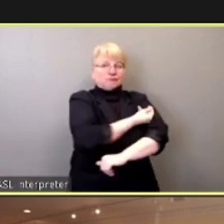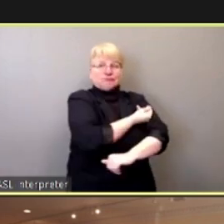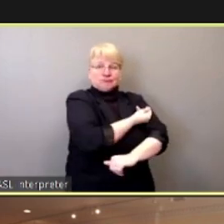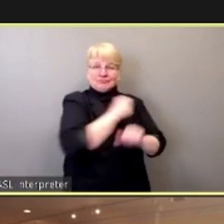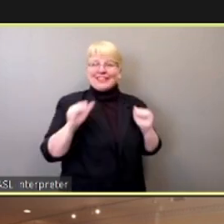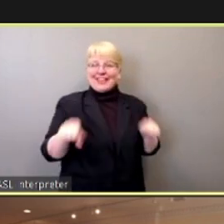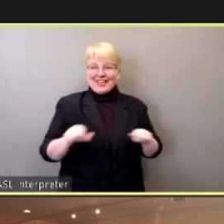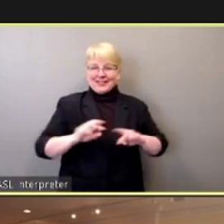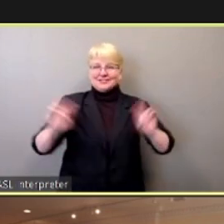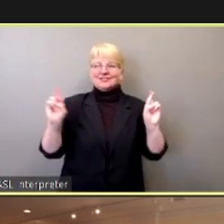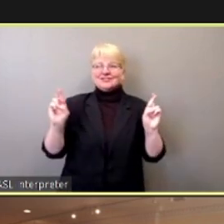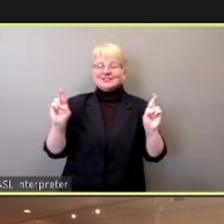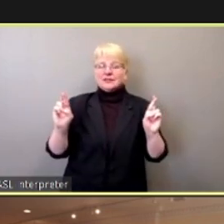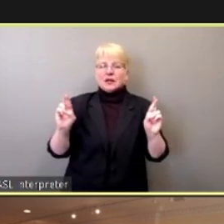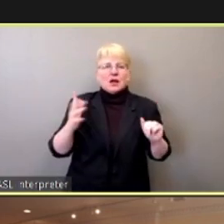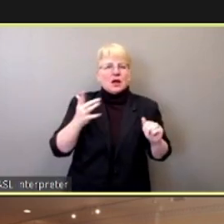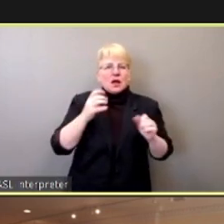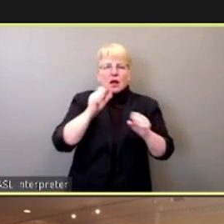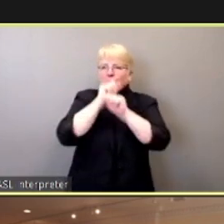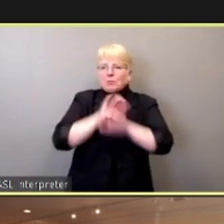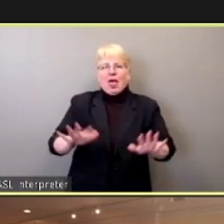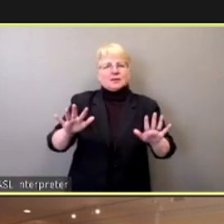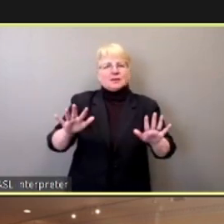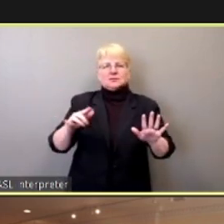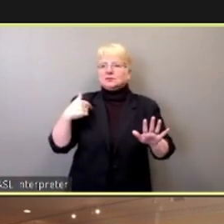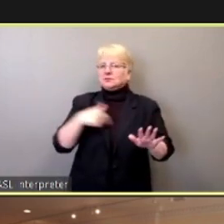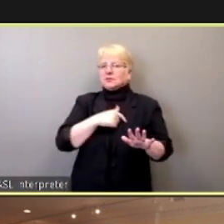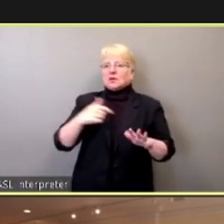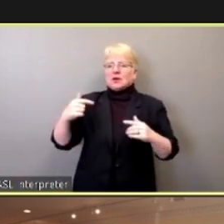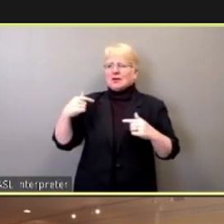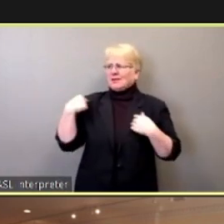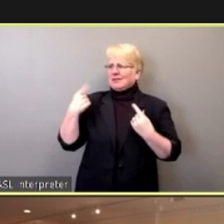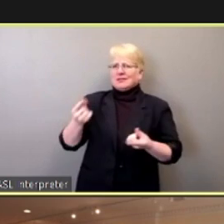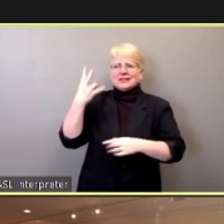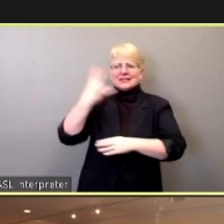are really fortunate that over the last 7 days, we've vaccinated